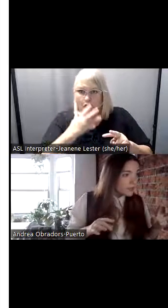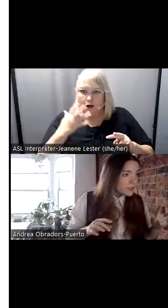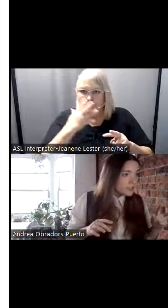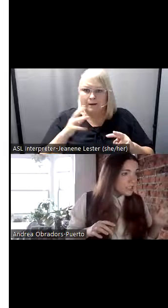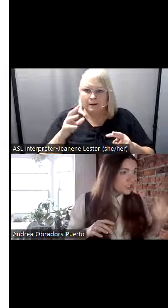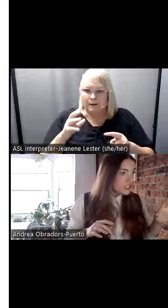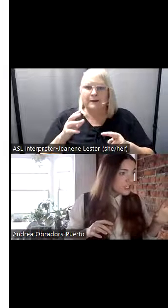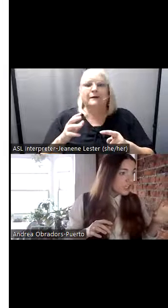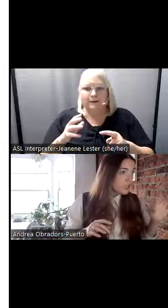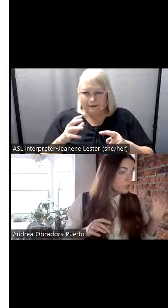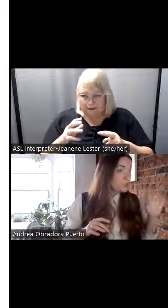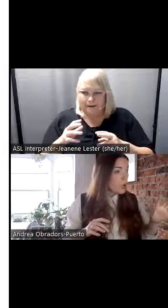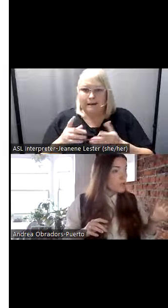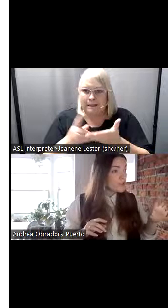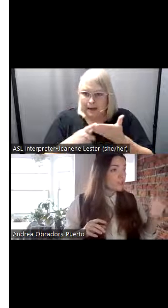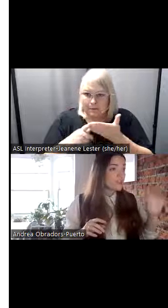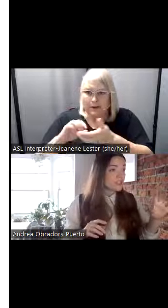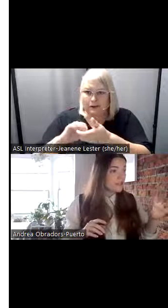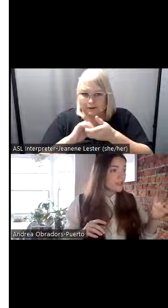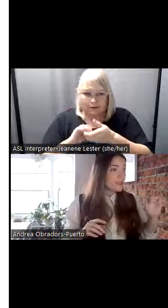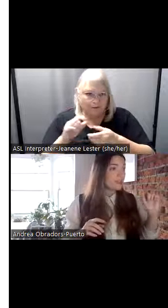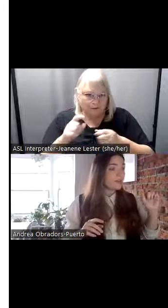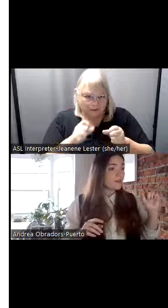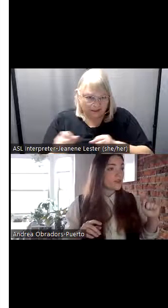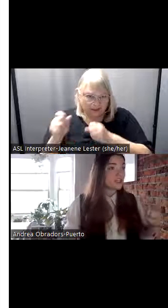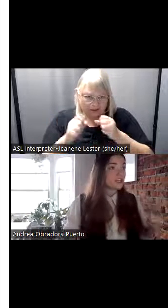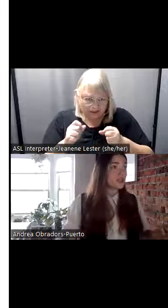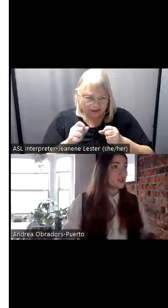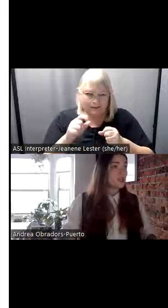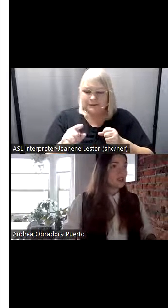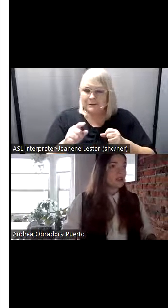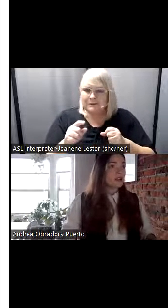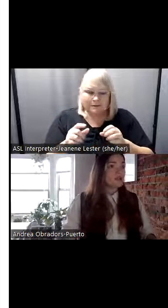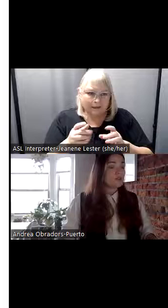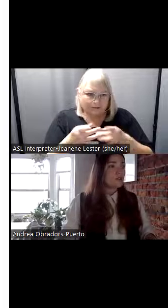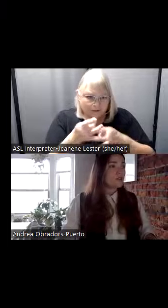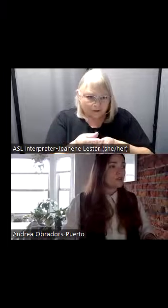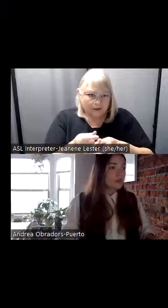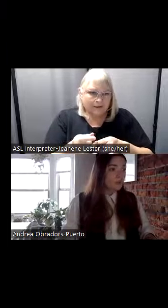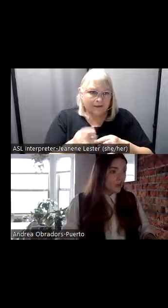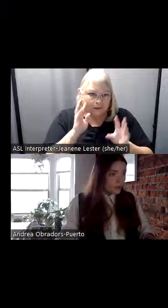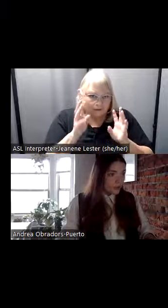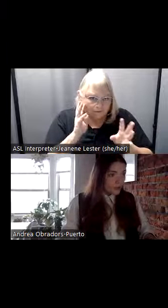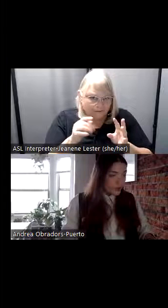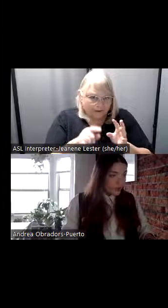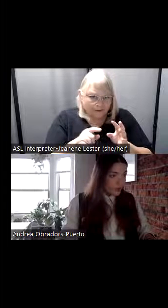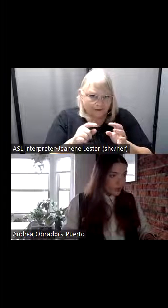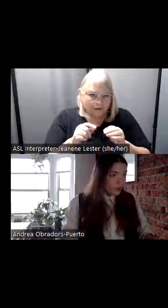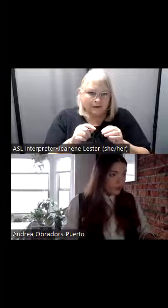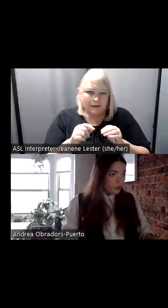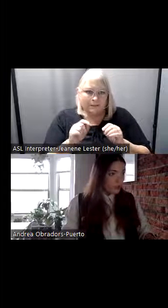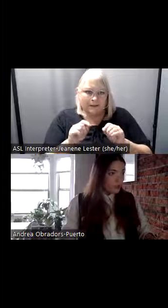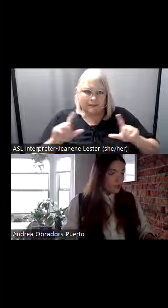collaboration, strategic, purpose, creativity, efficient. I'm gonna do it a little bigger for you